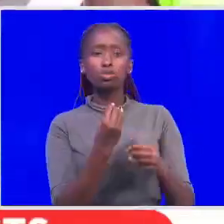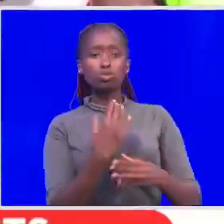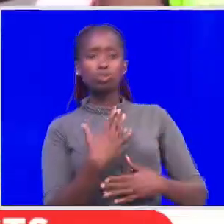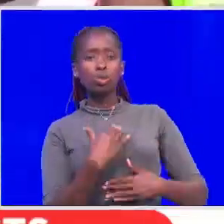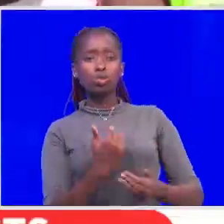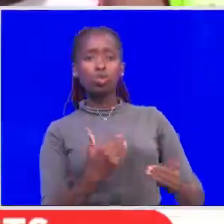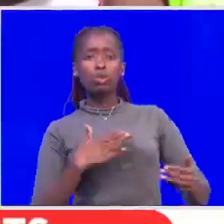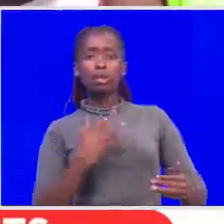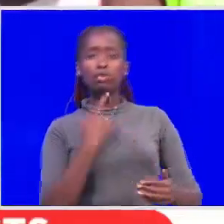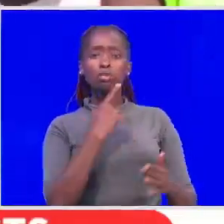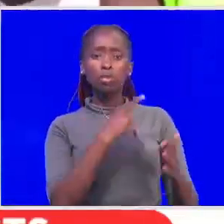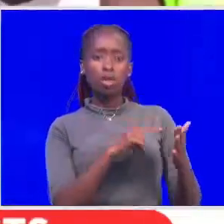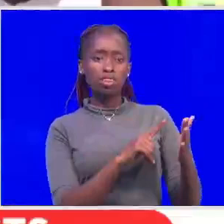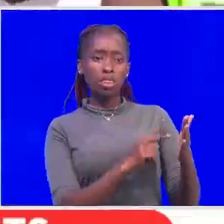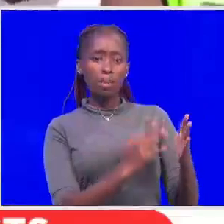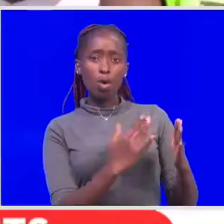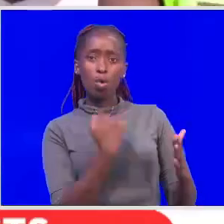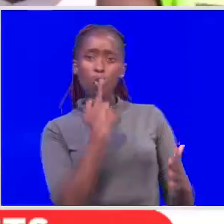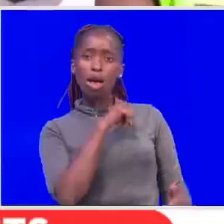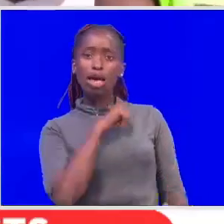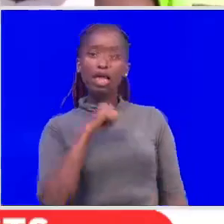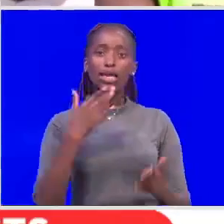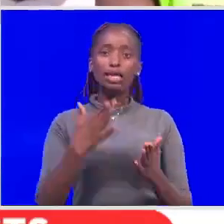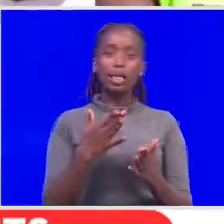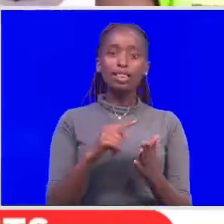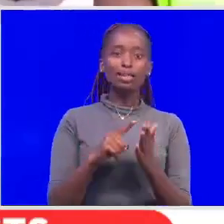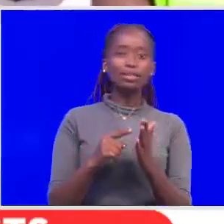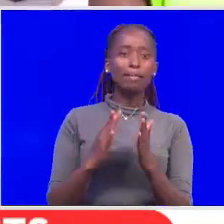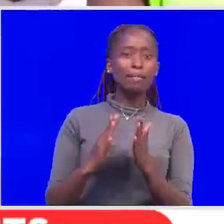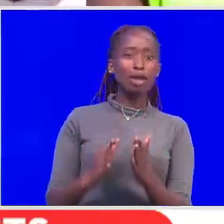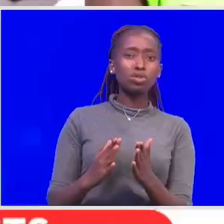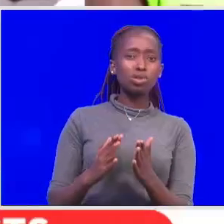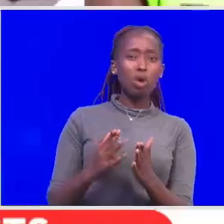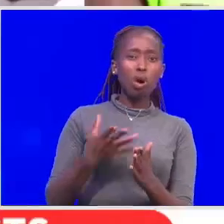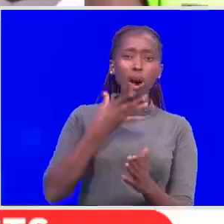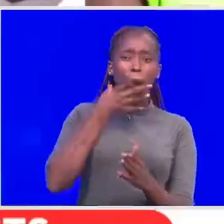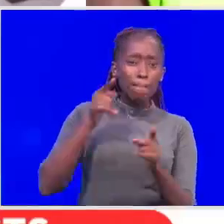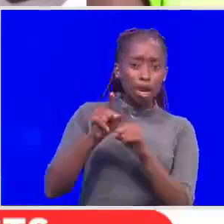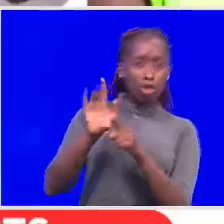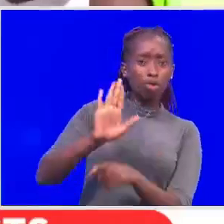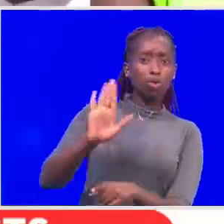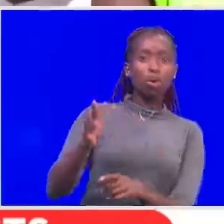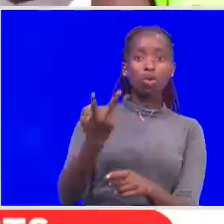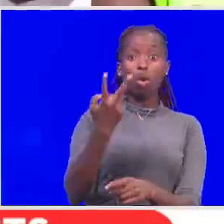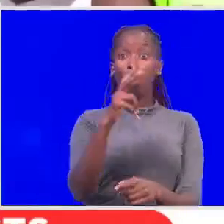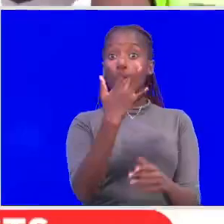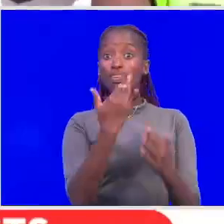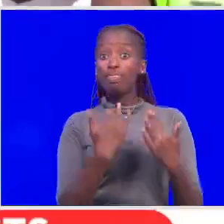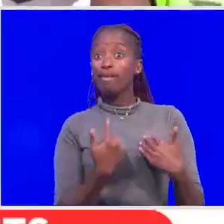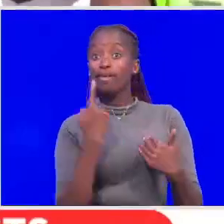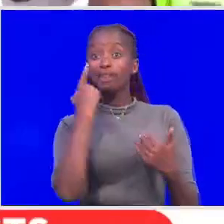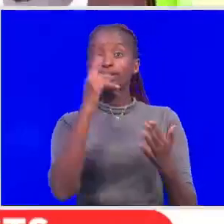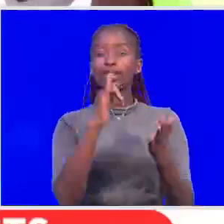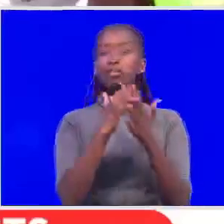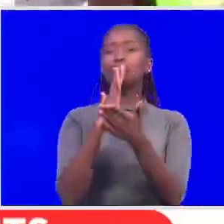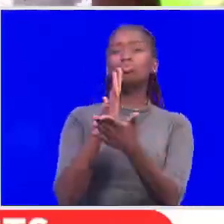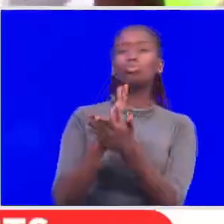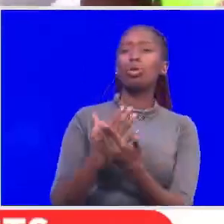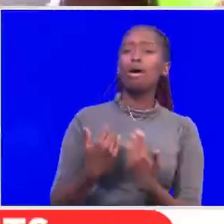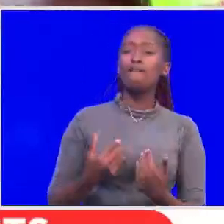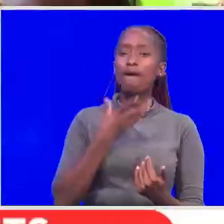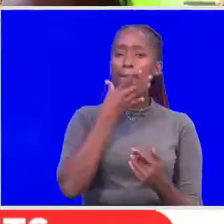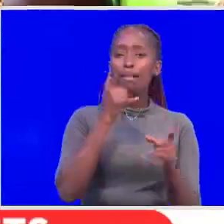na huyu ni nani ameuawa? Mbona huyu ni ndugu yako? Kwenda kuangalia kweli alikuwa ni ndugu yangu amelala chini. Mungu